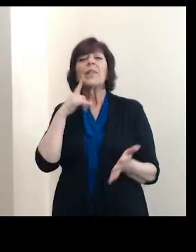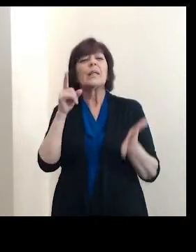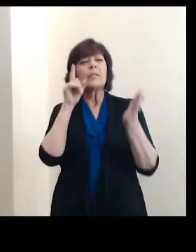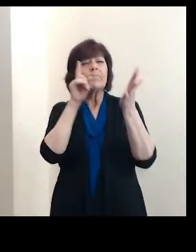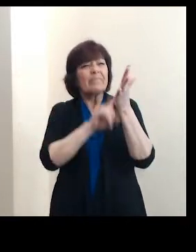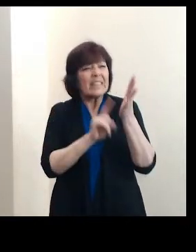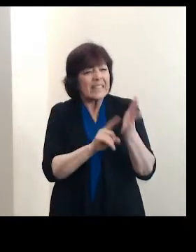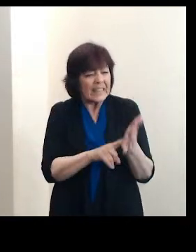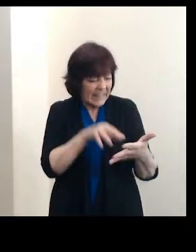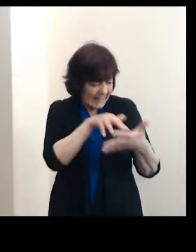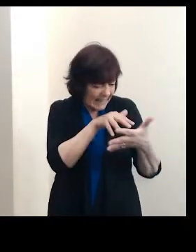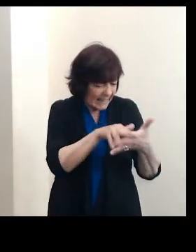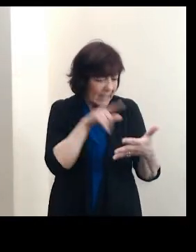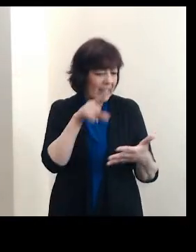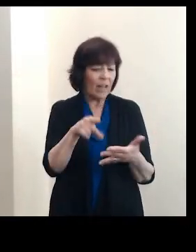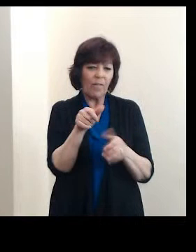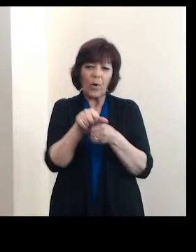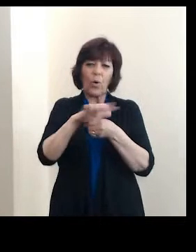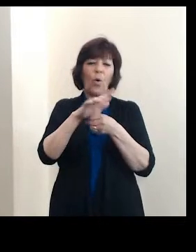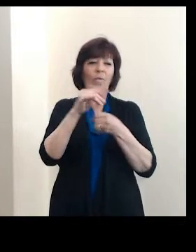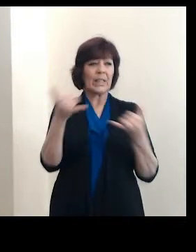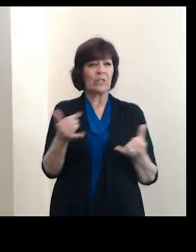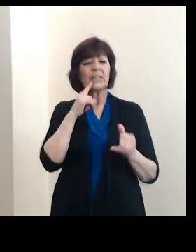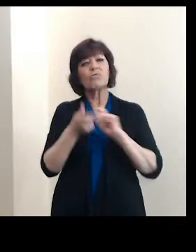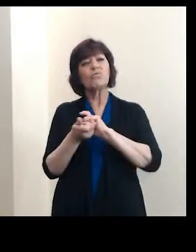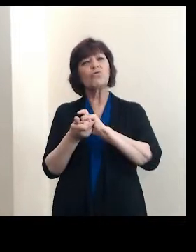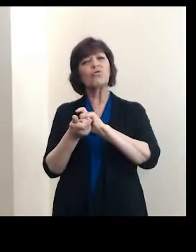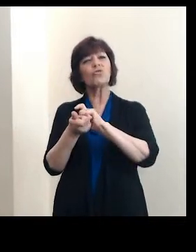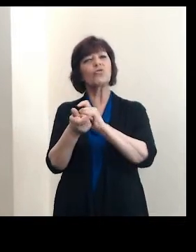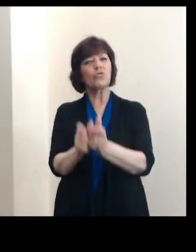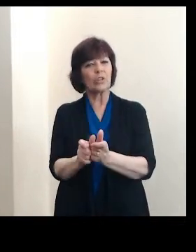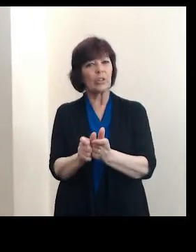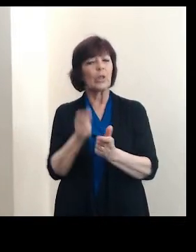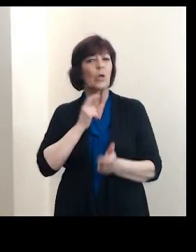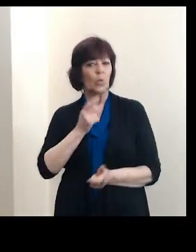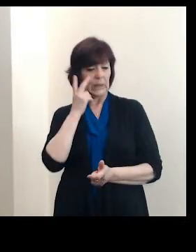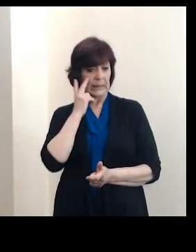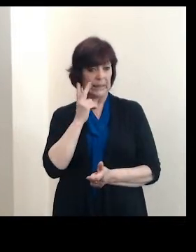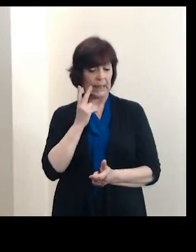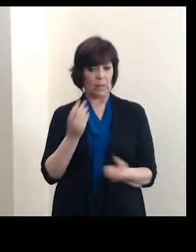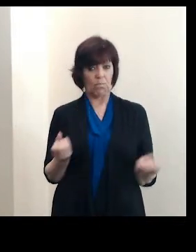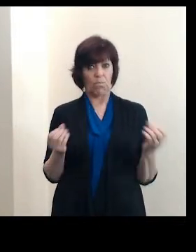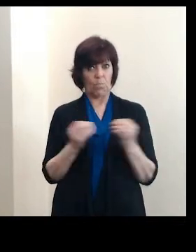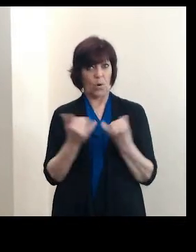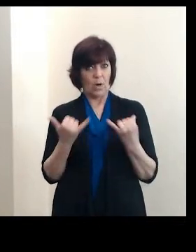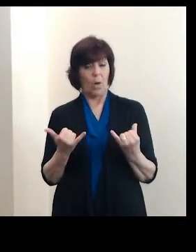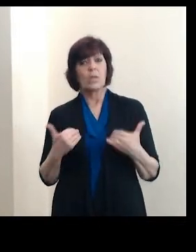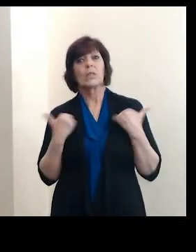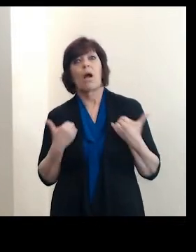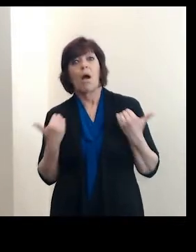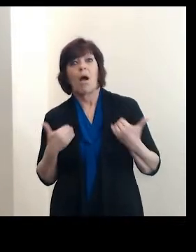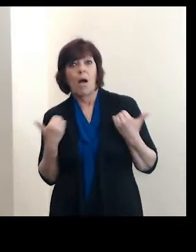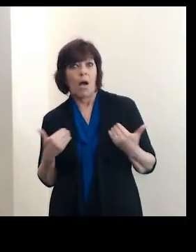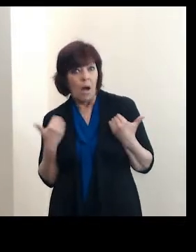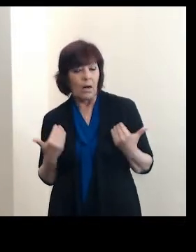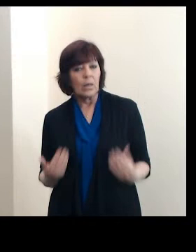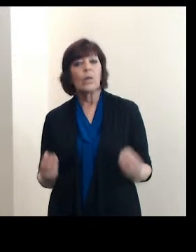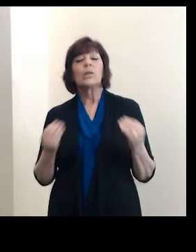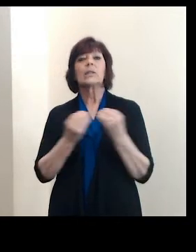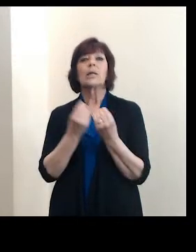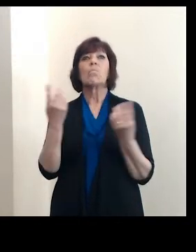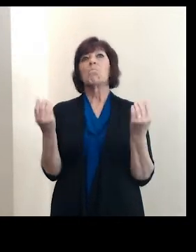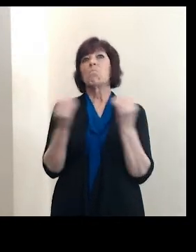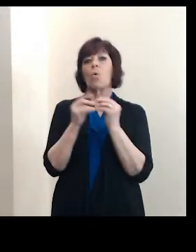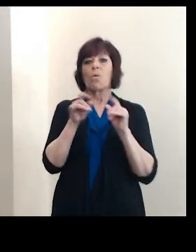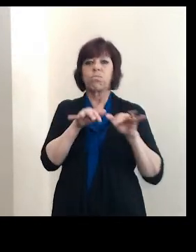of COVID-19 has changed in our community. We're seeing it many more cases in young people, and we're seeing more